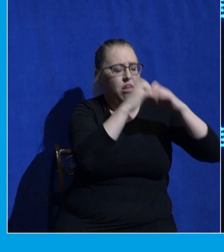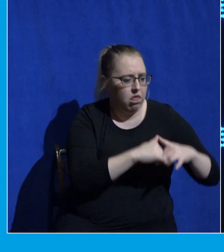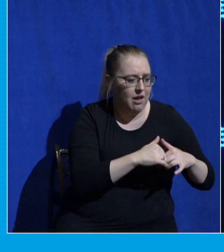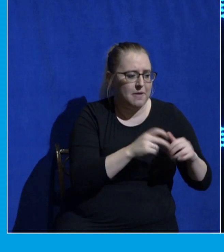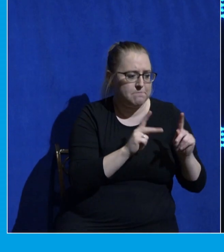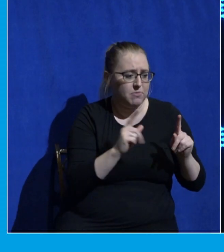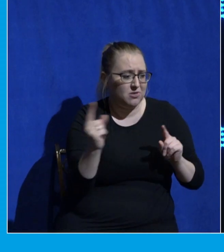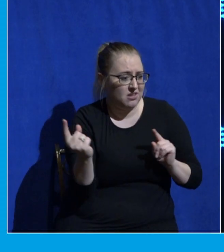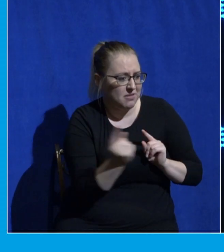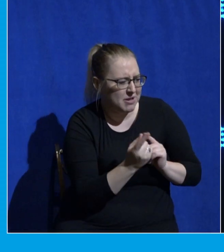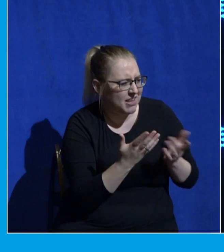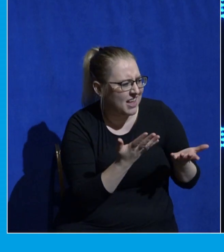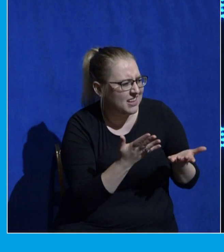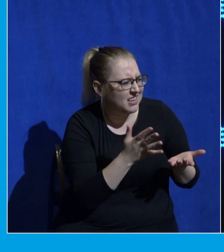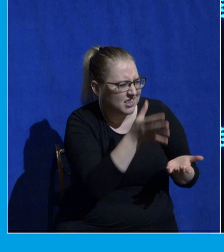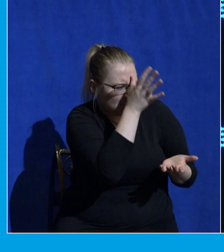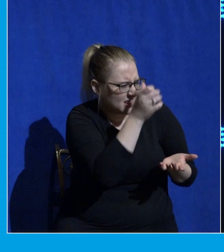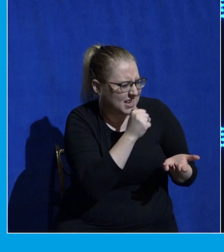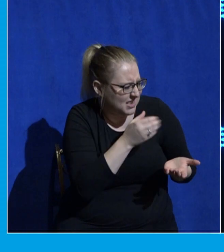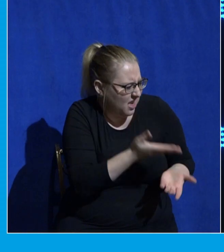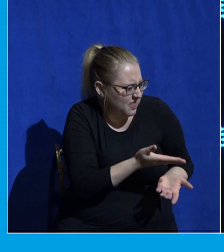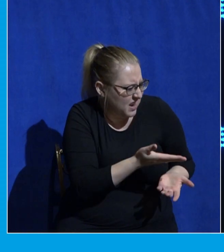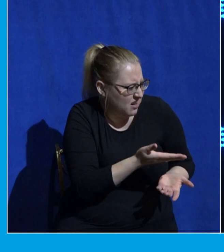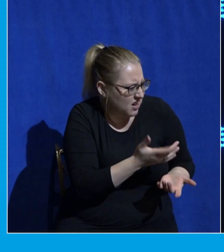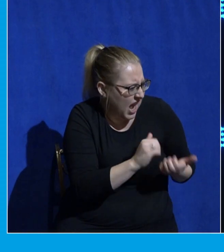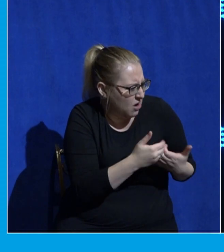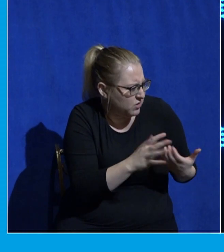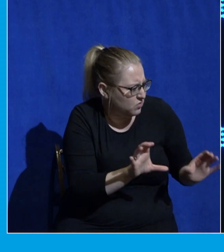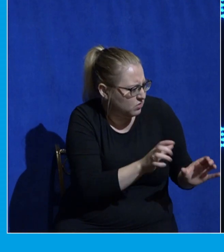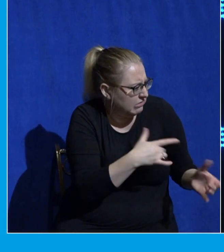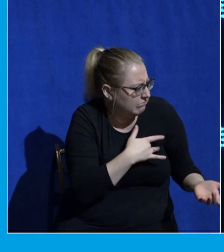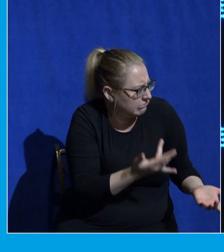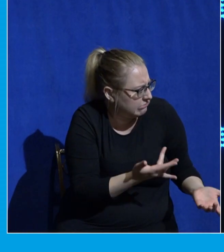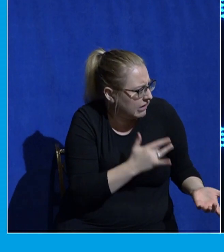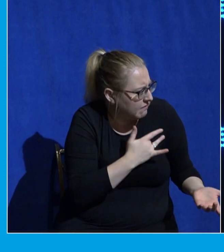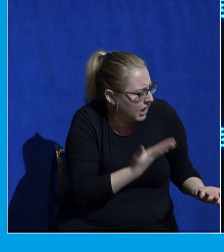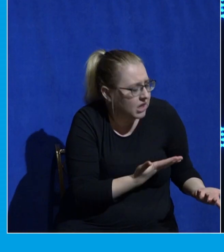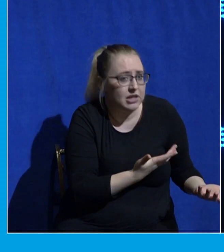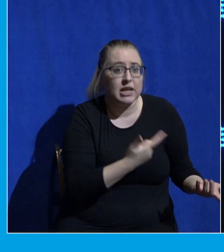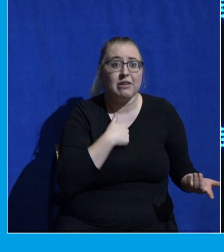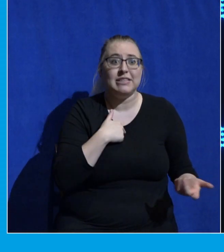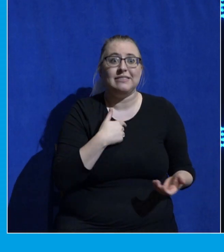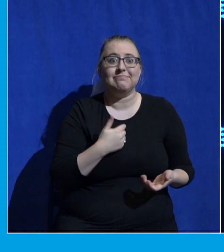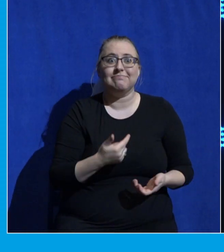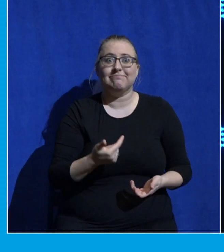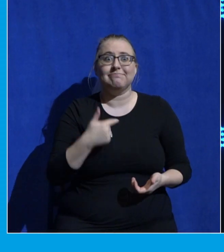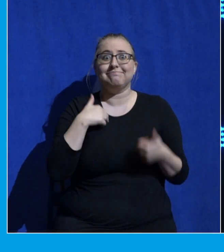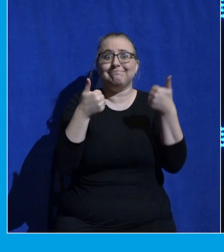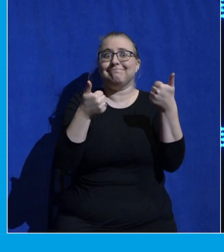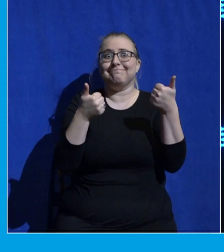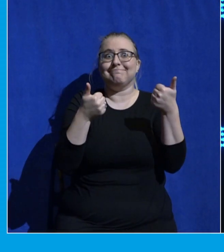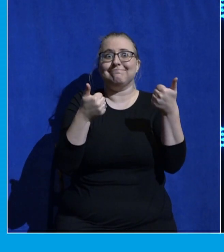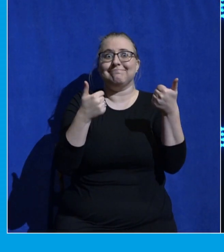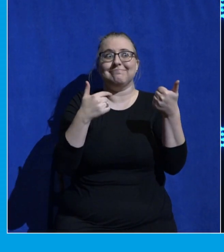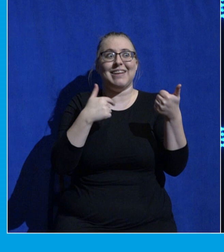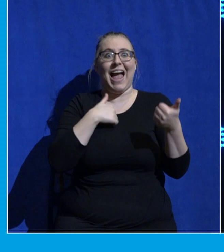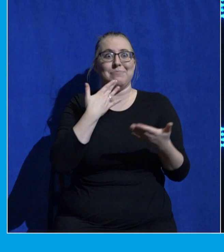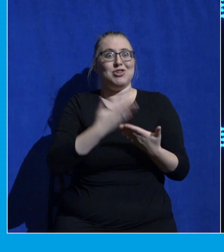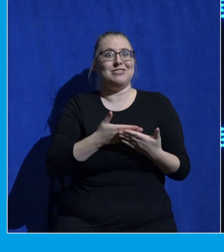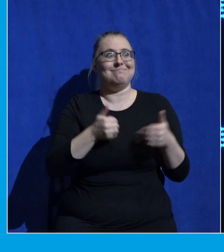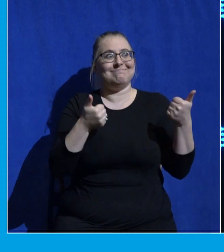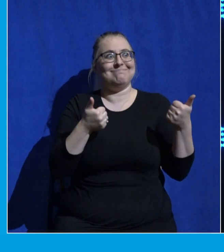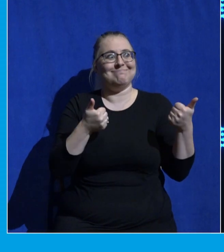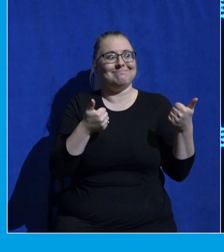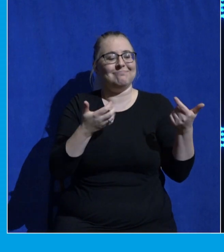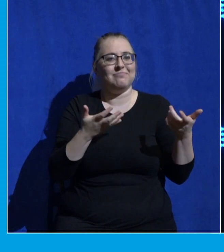saying, hey, your dad's not around anymore. Are you? How are you doing? And me responding to them with my favorite phrase, I'm good.